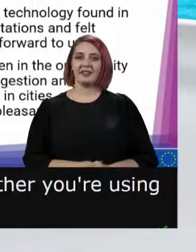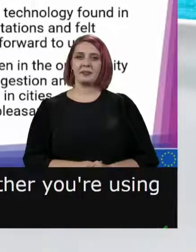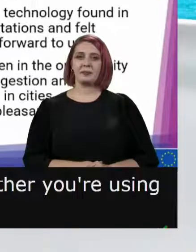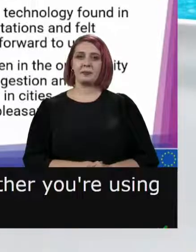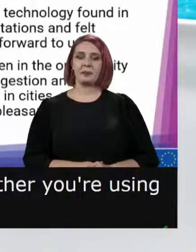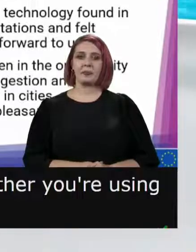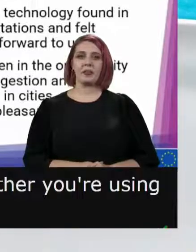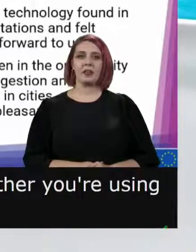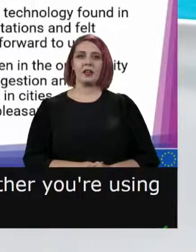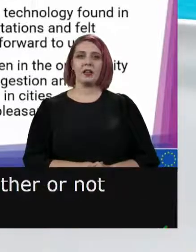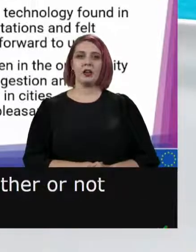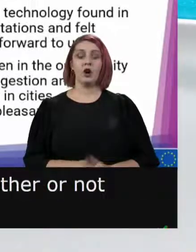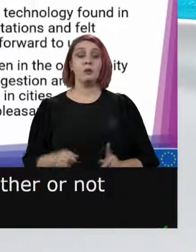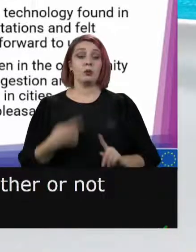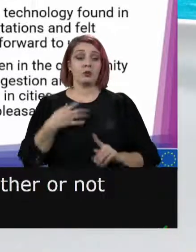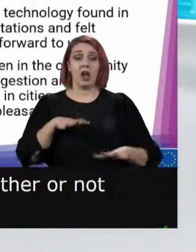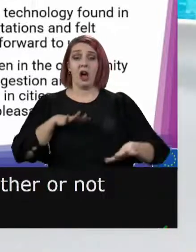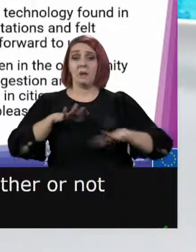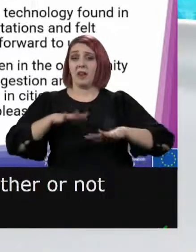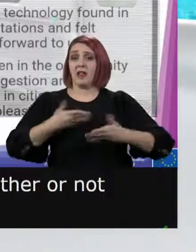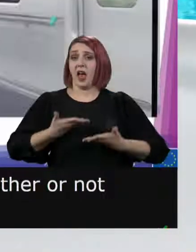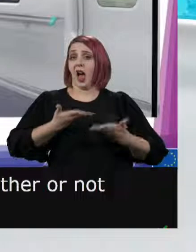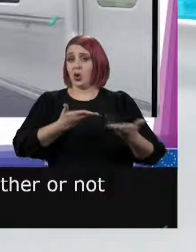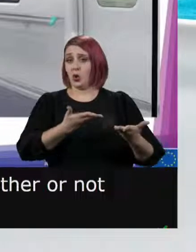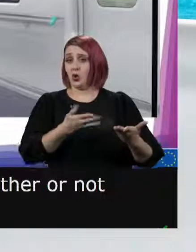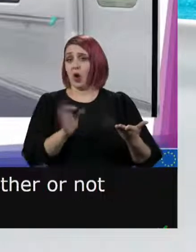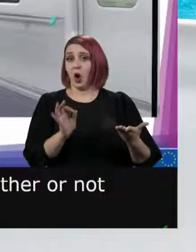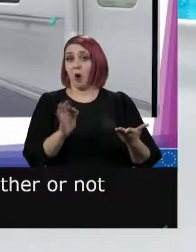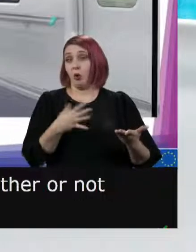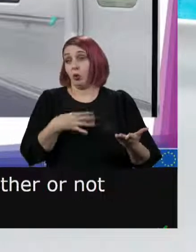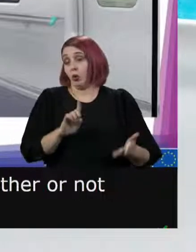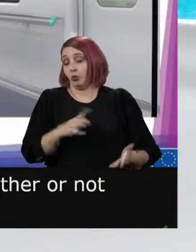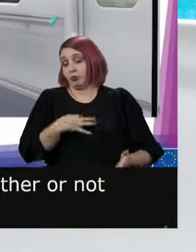to stand and walk independently.